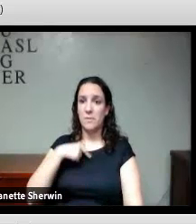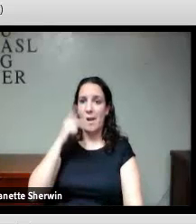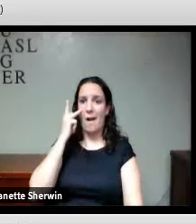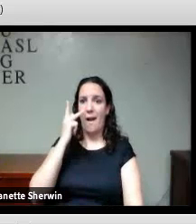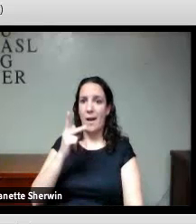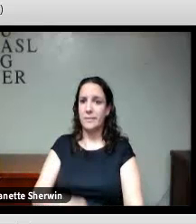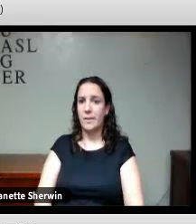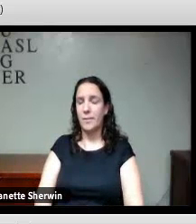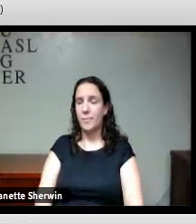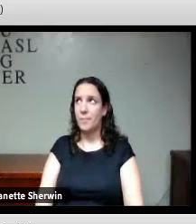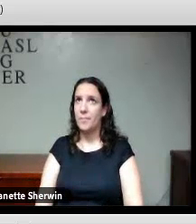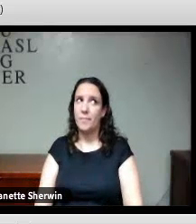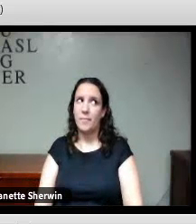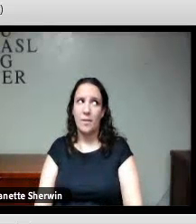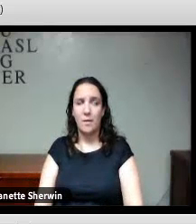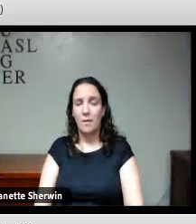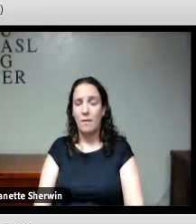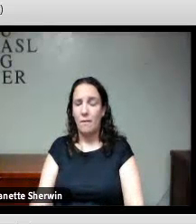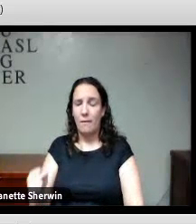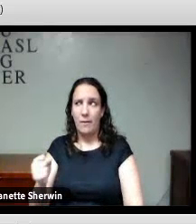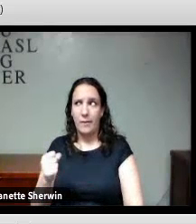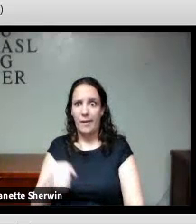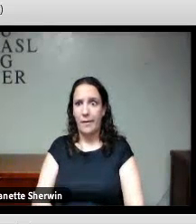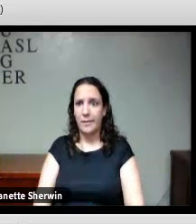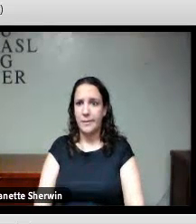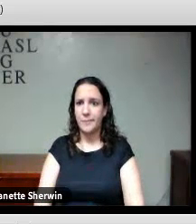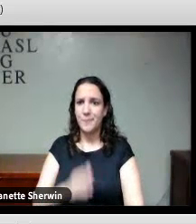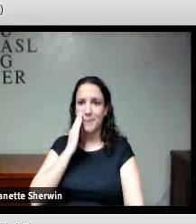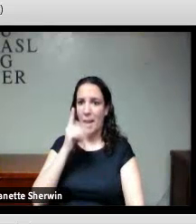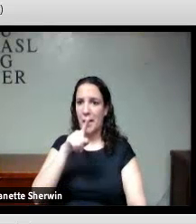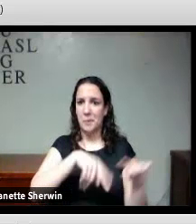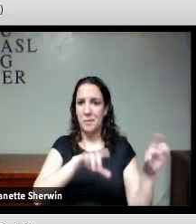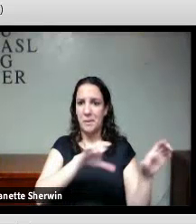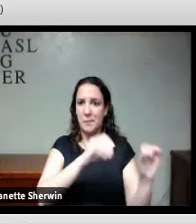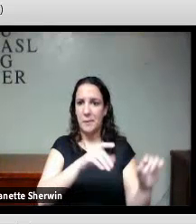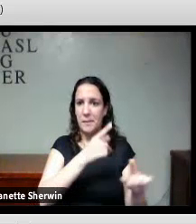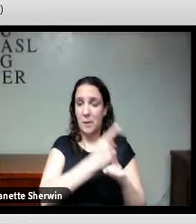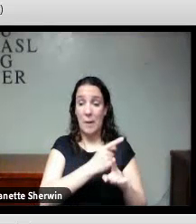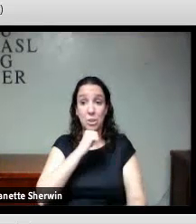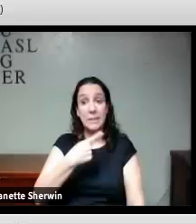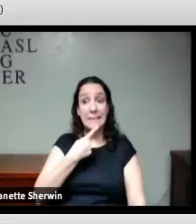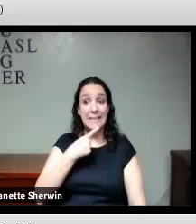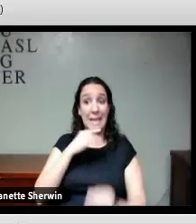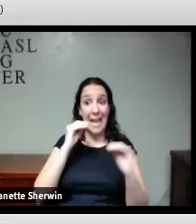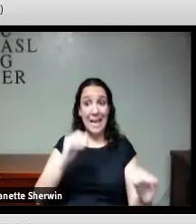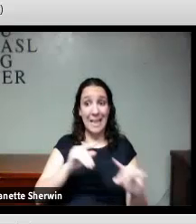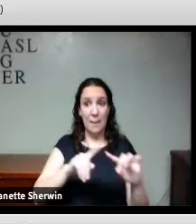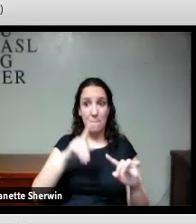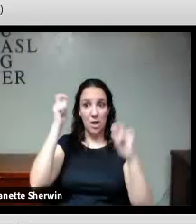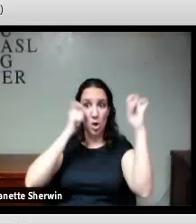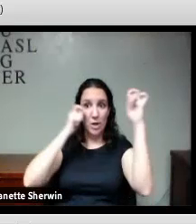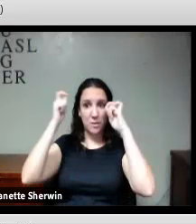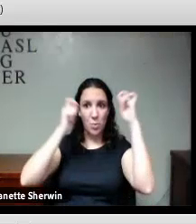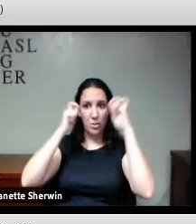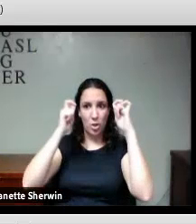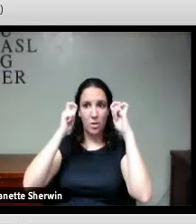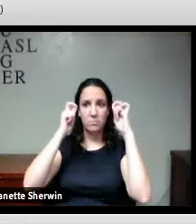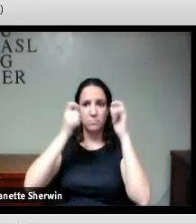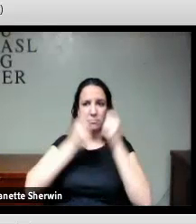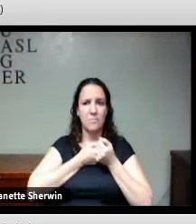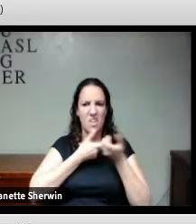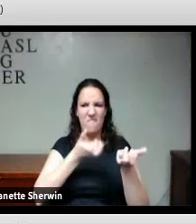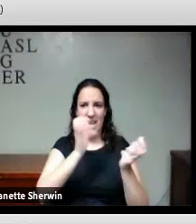eyes as in, yep, we've got this person that can't do anything right. They don't say that, but because they roll their eyes, that's how I feel